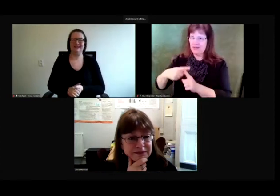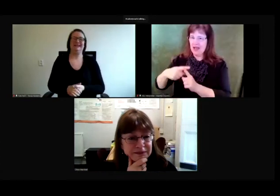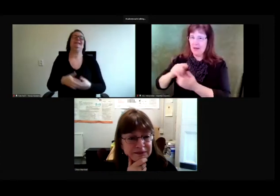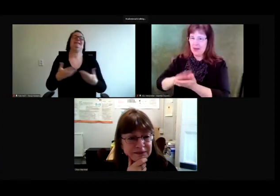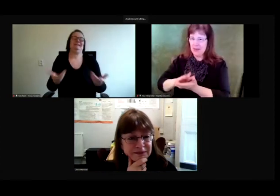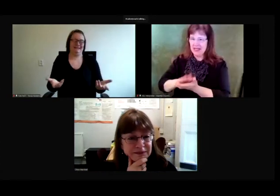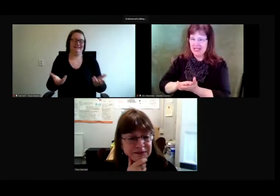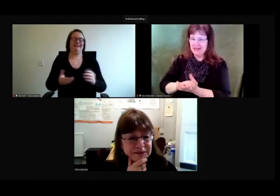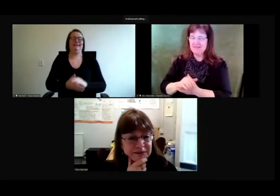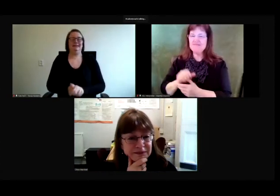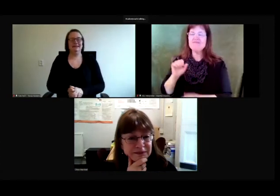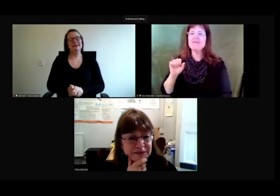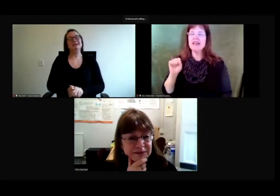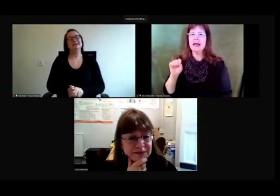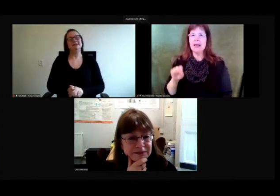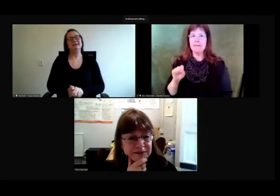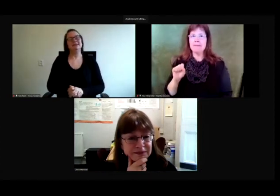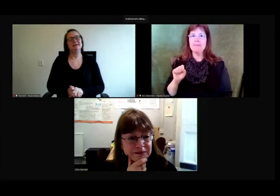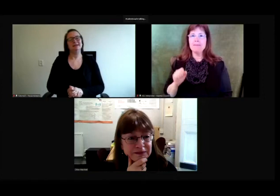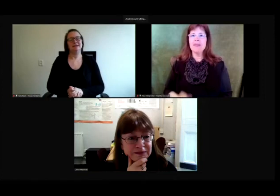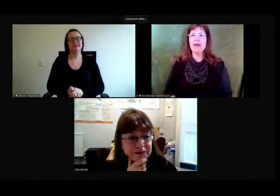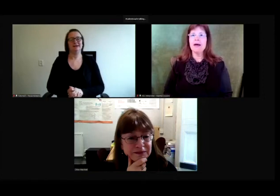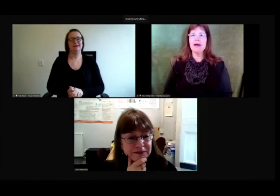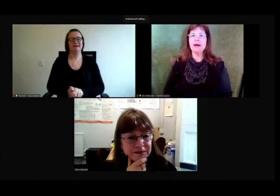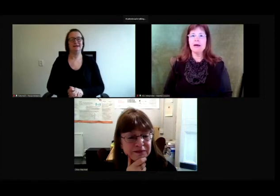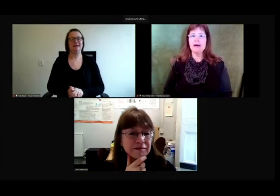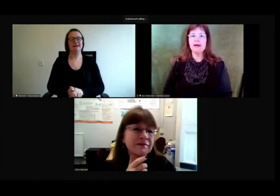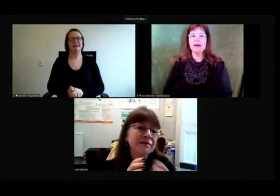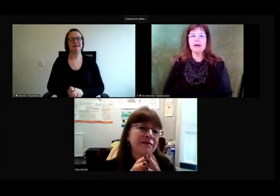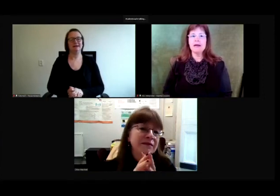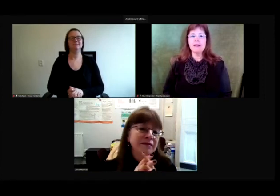Yeah, so what I was